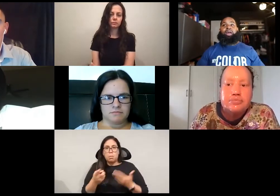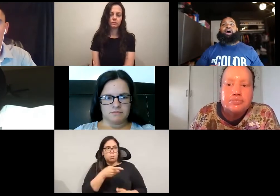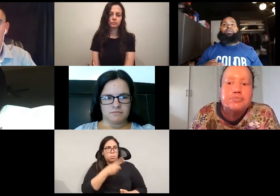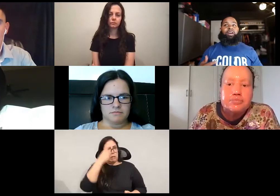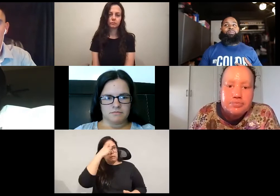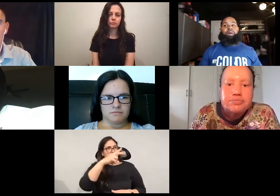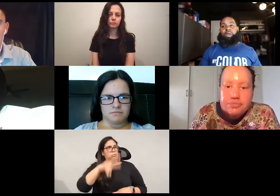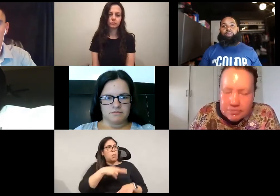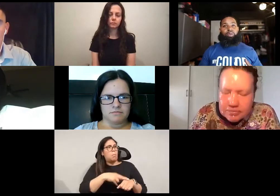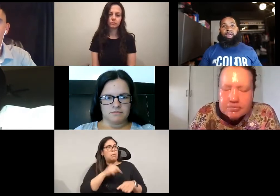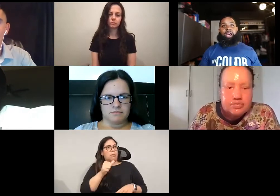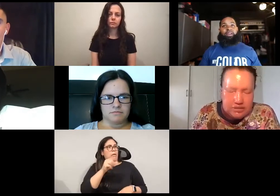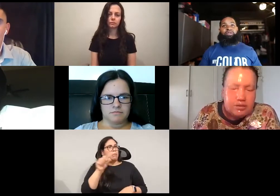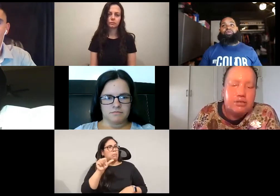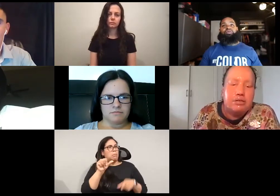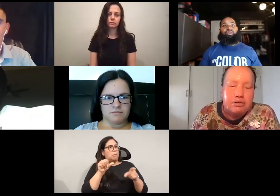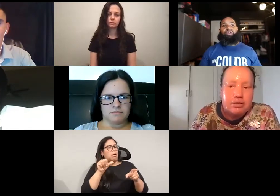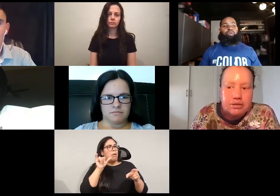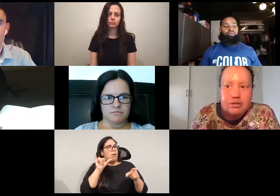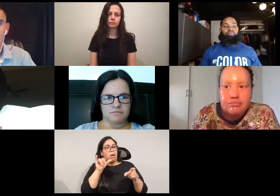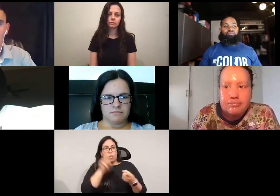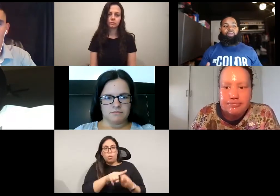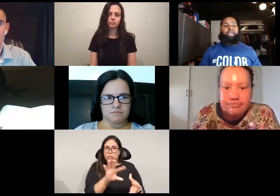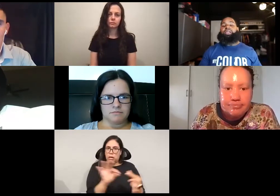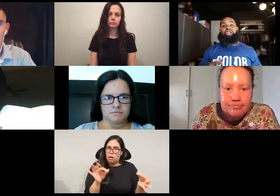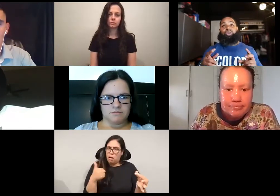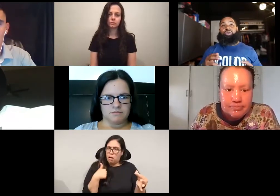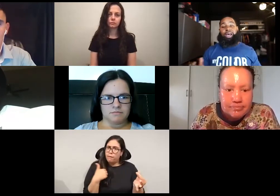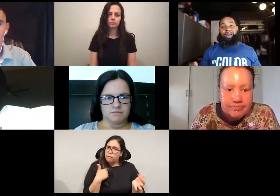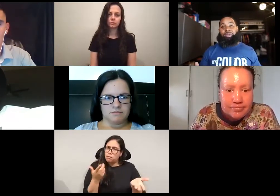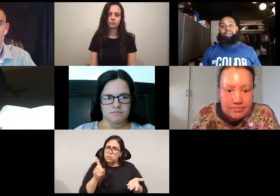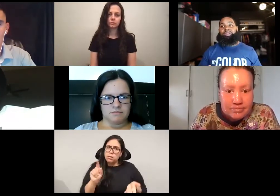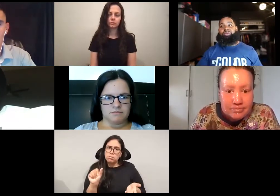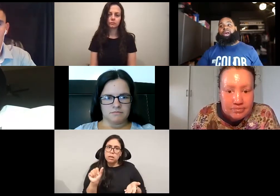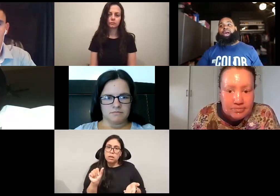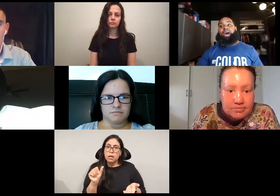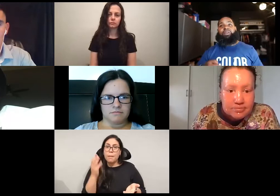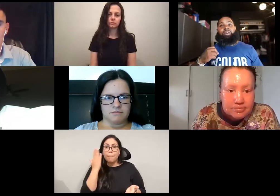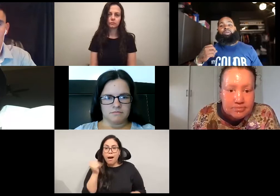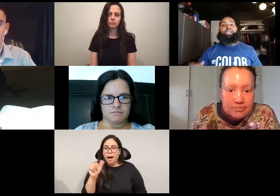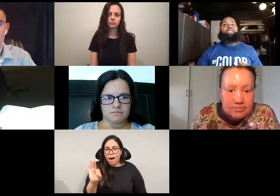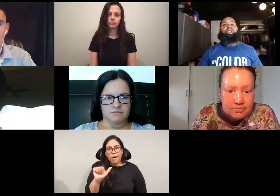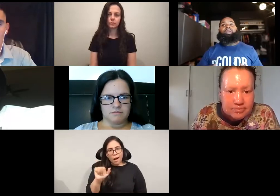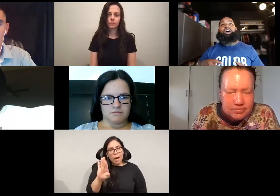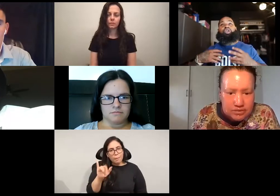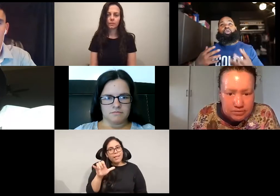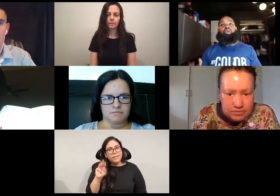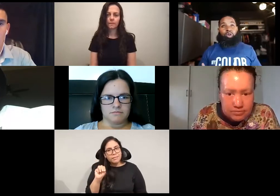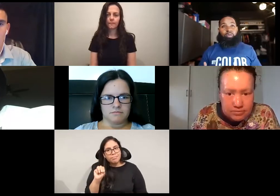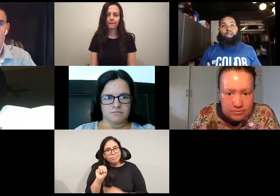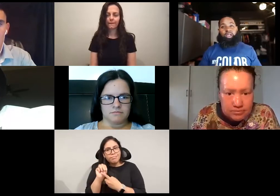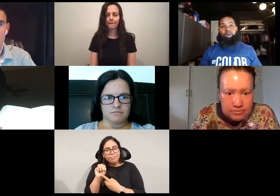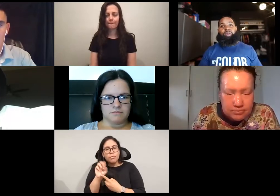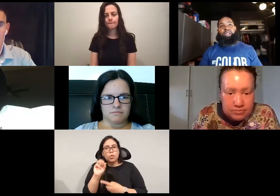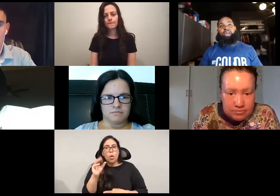Or I've met people that have, you know, basically due to ableism, have found a way to create a